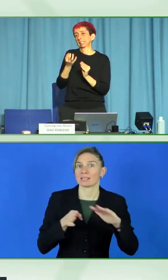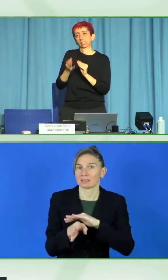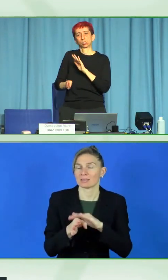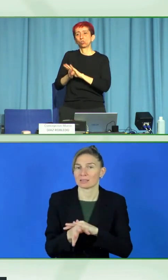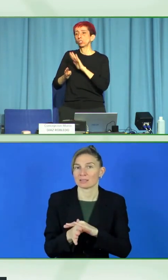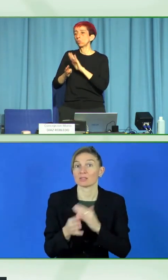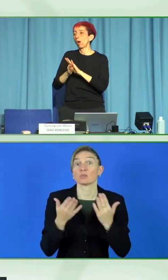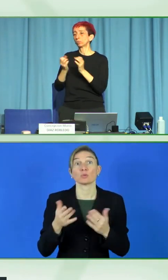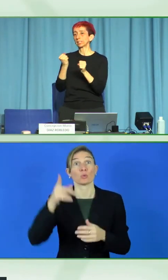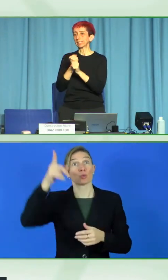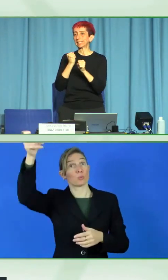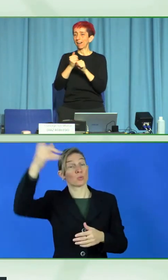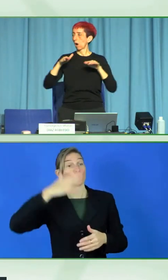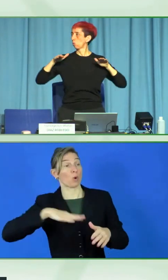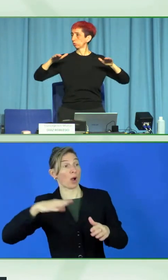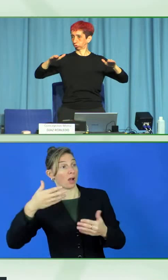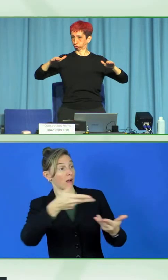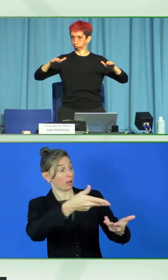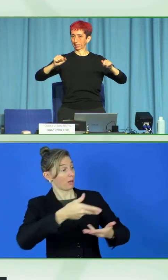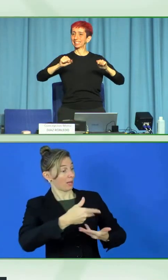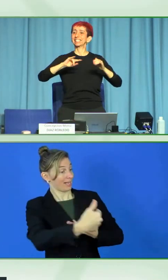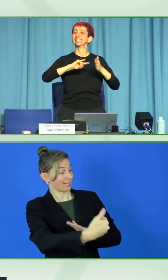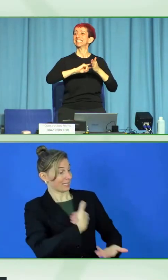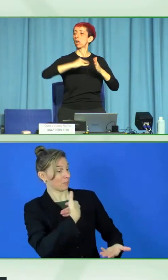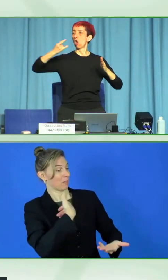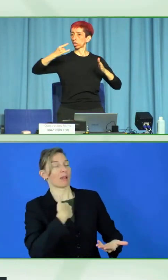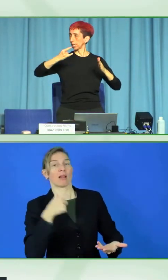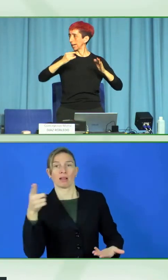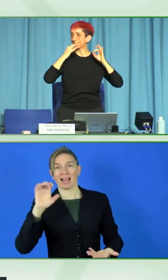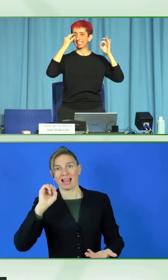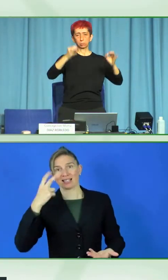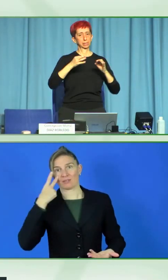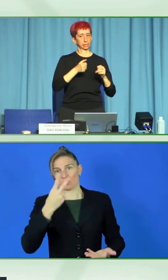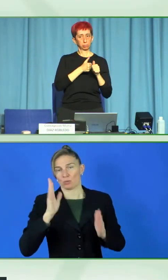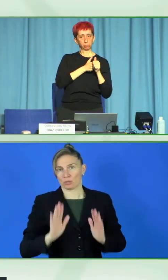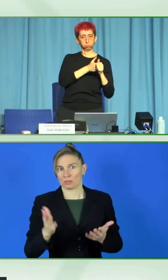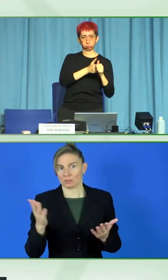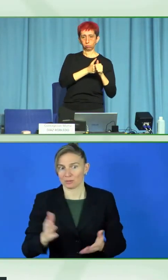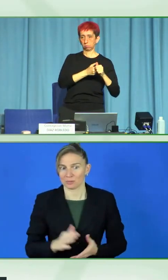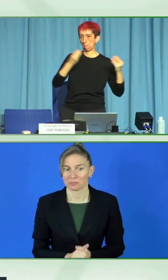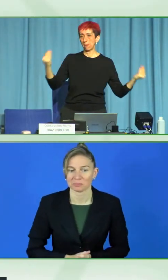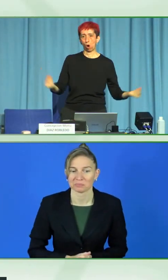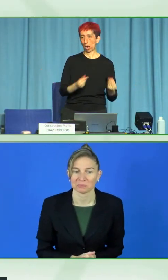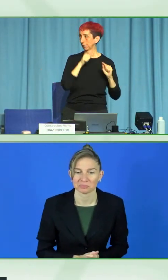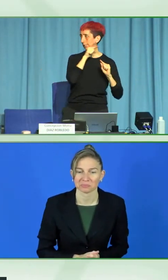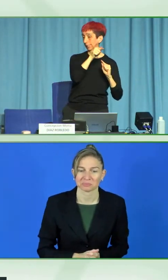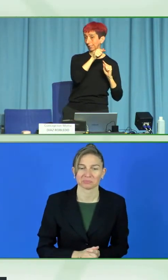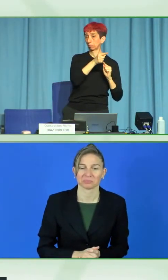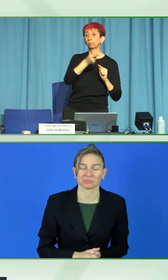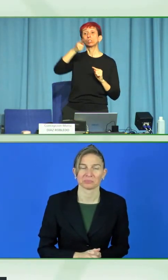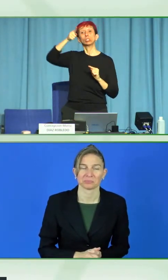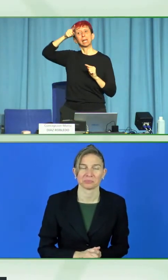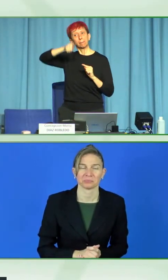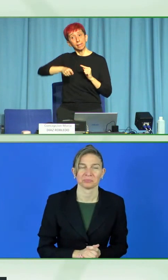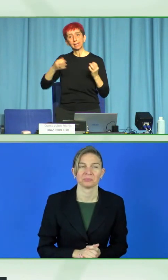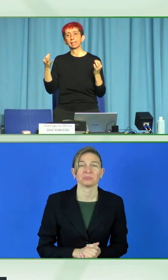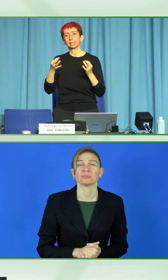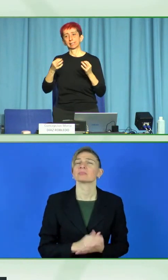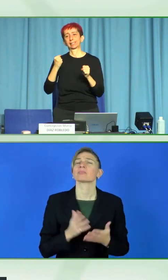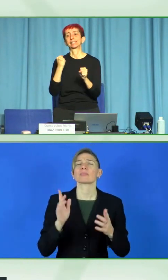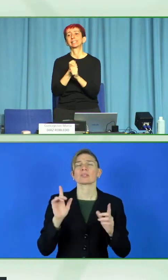be accessible. Summing up, we have to work in technology, always following